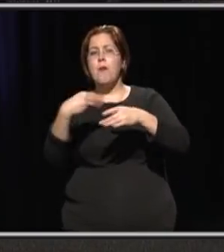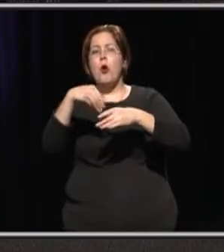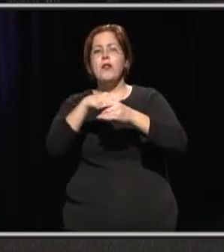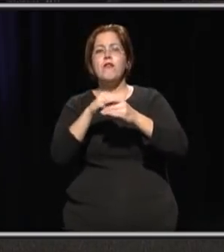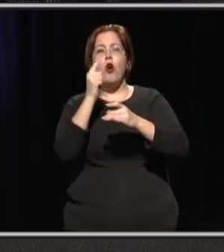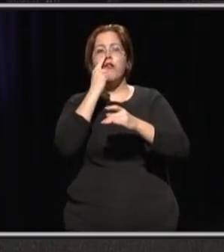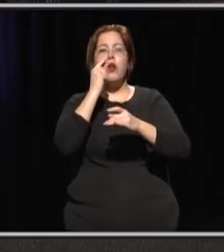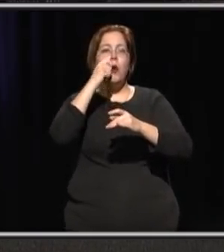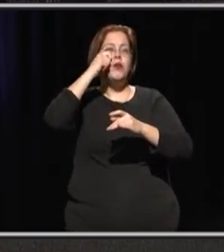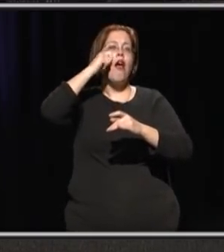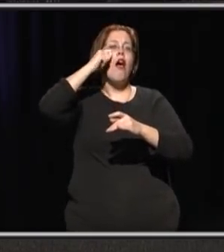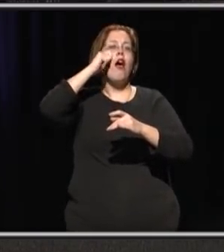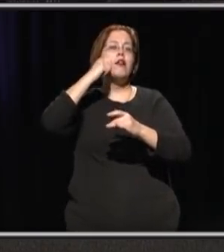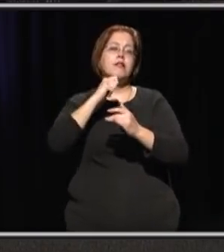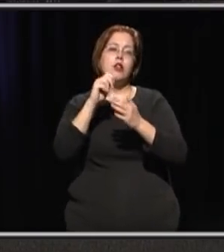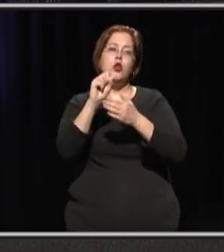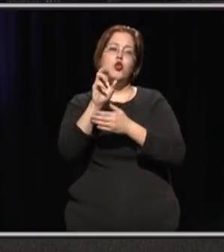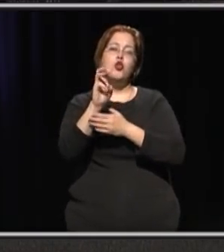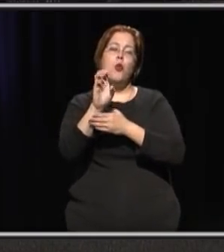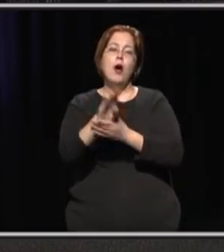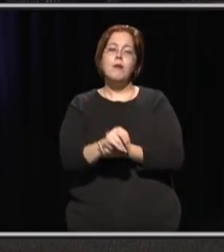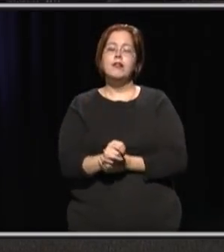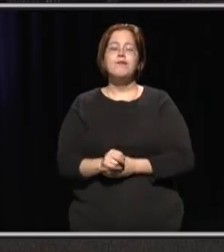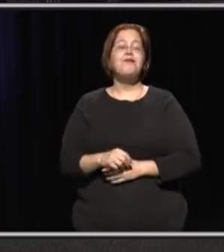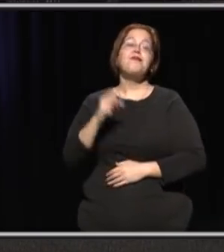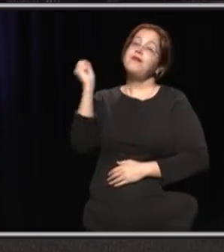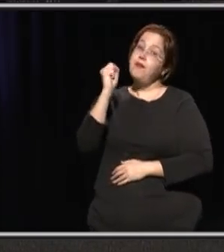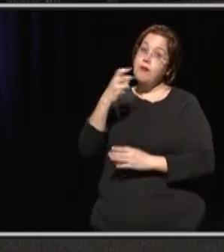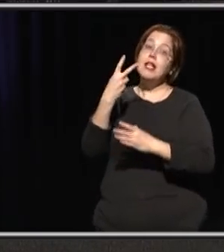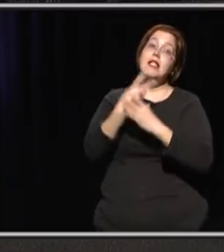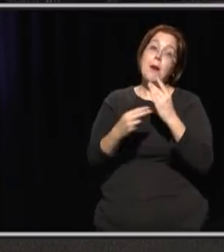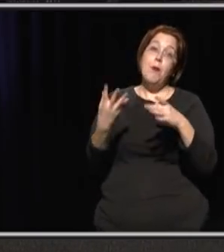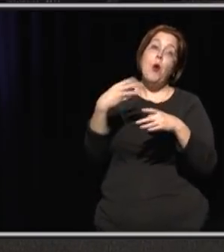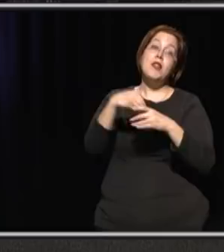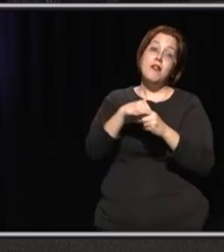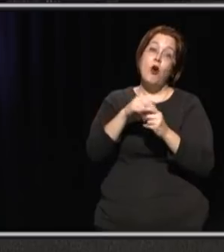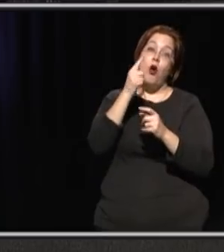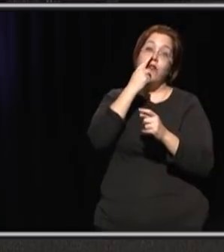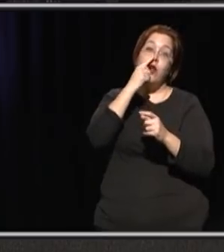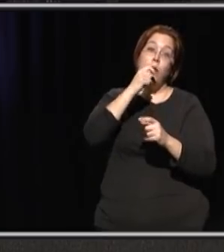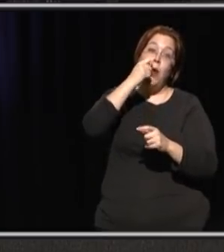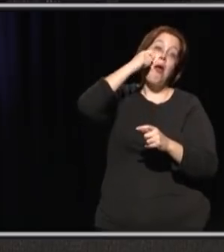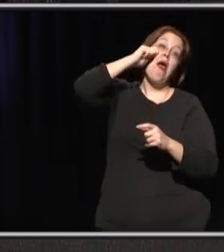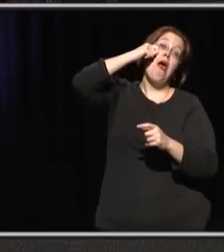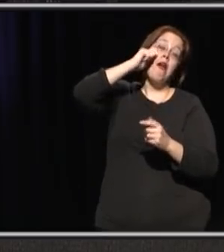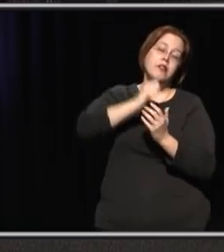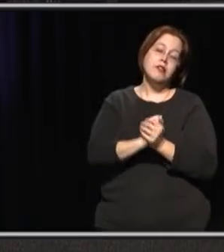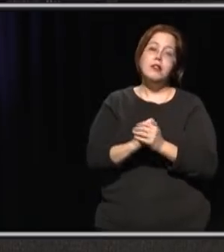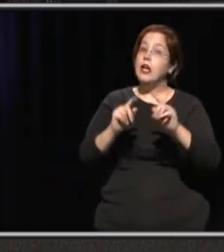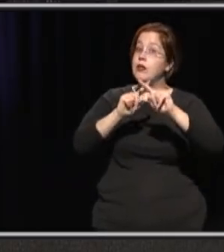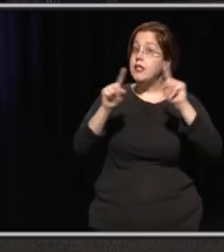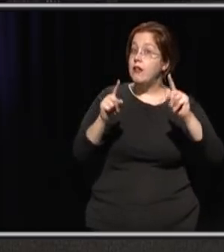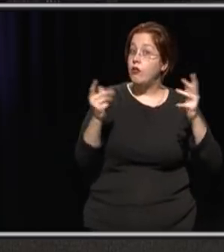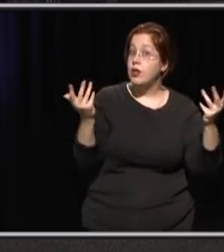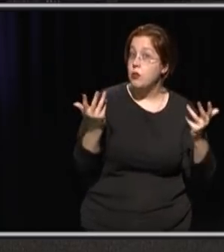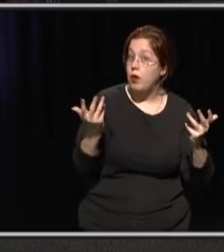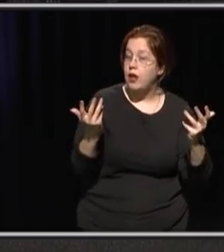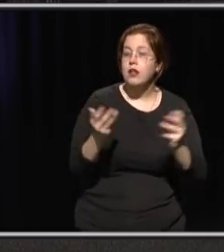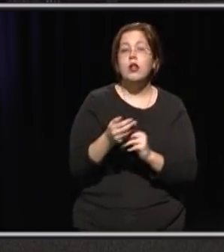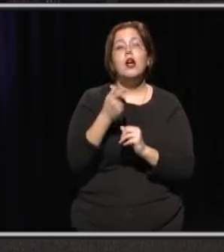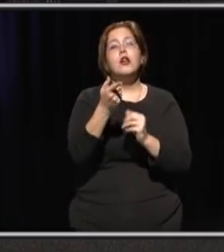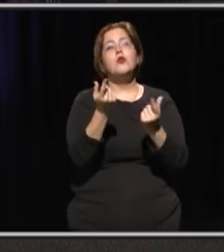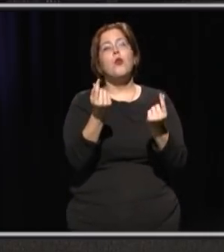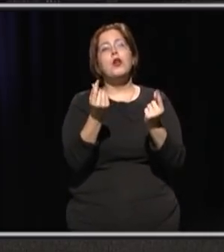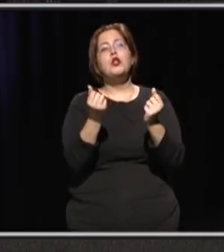your nose? Yes, they both involve swabs up your nose. The difference is what you do with